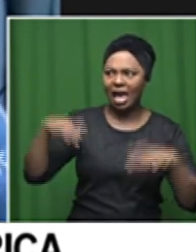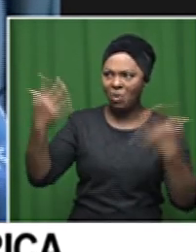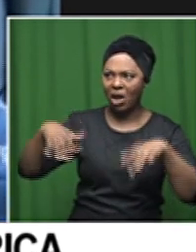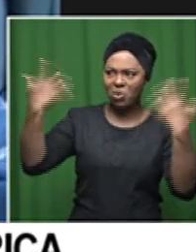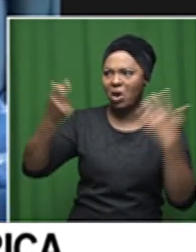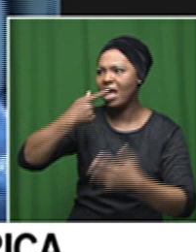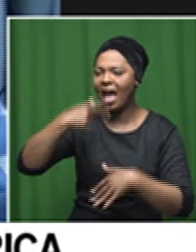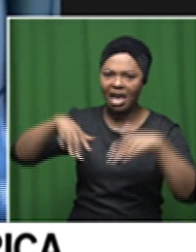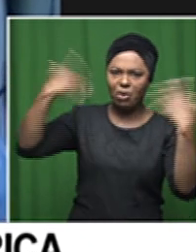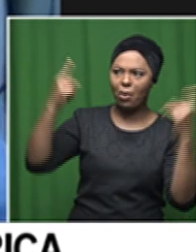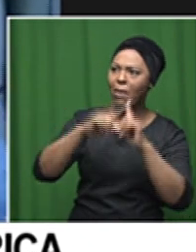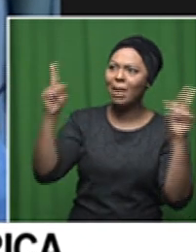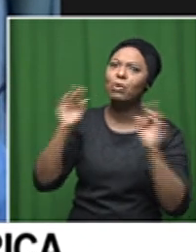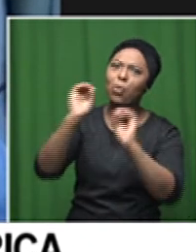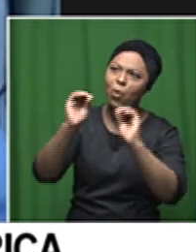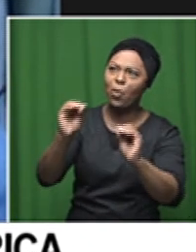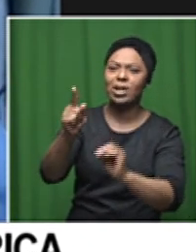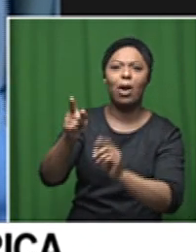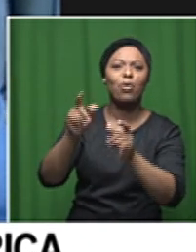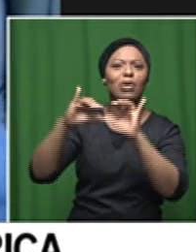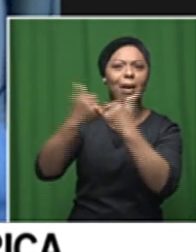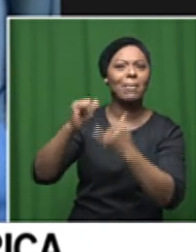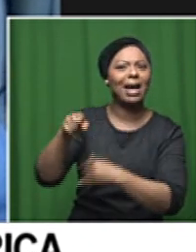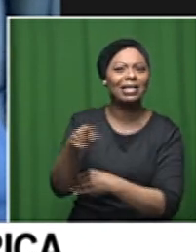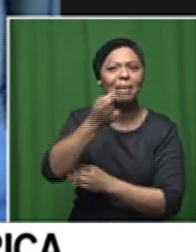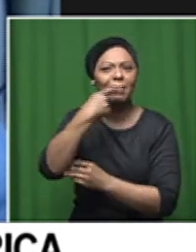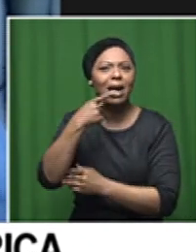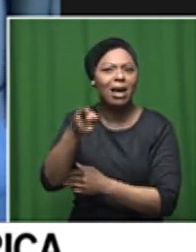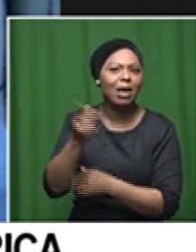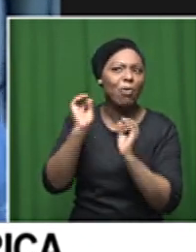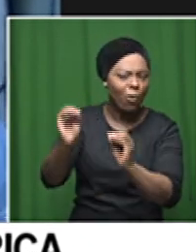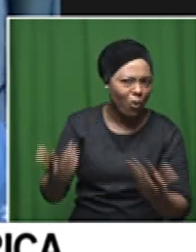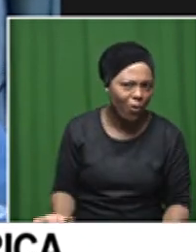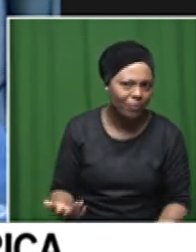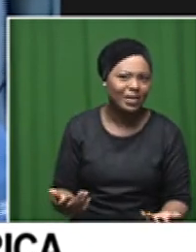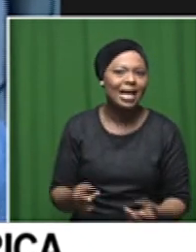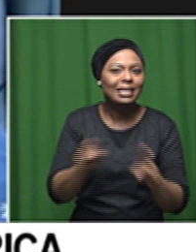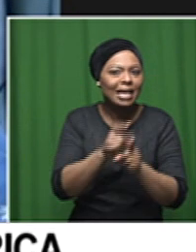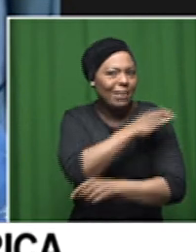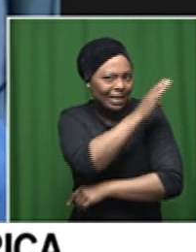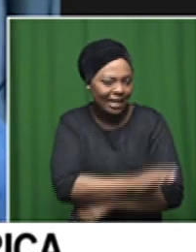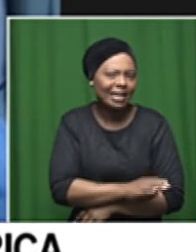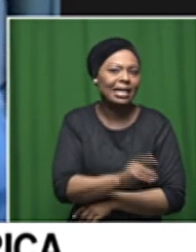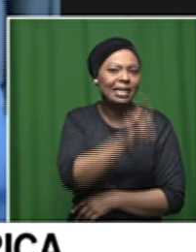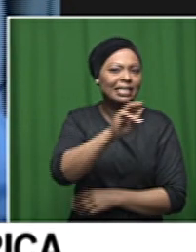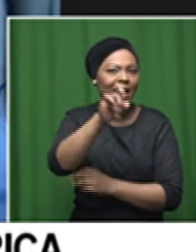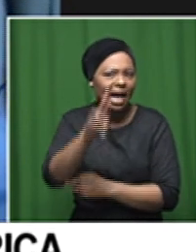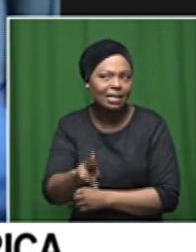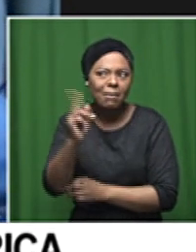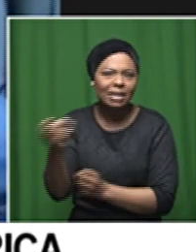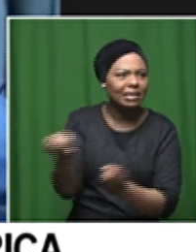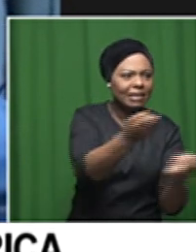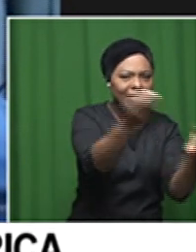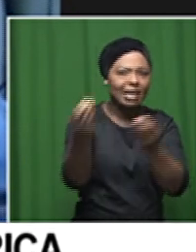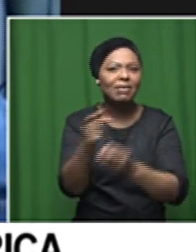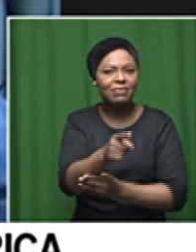are available in the medical store. Secondly, clinics in Zeerust, which should have had medicines, did not have them because